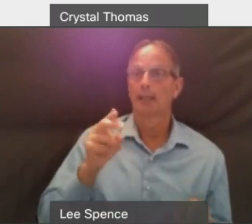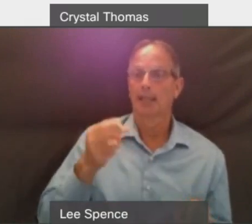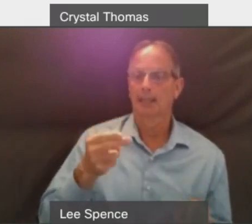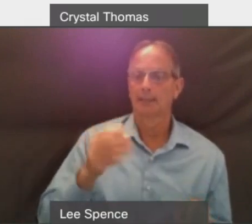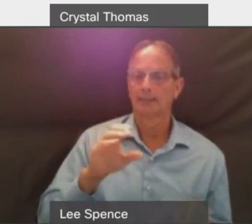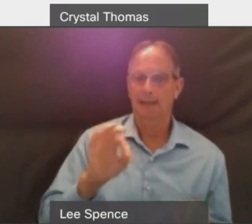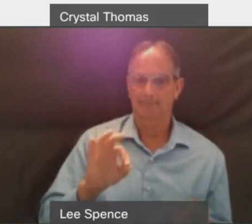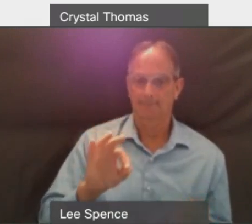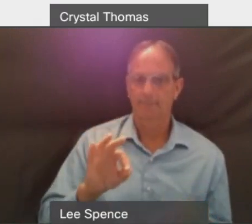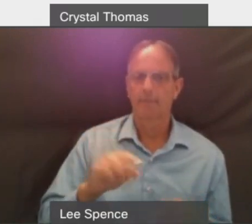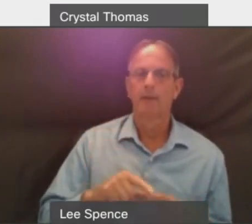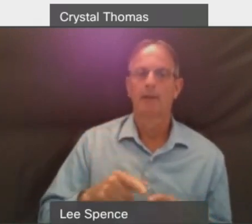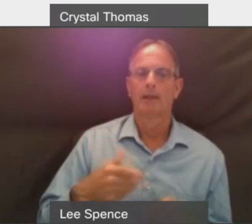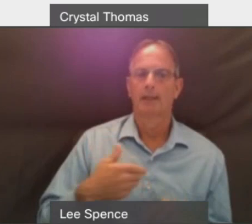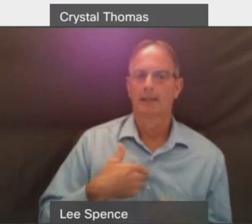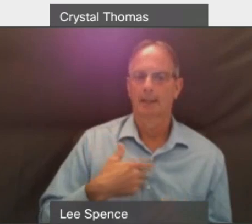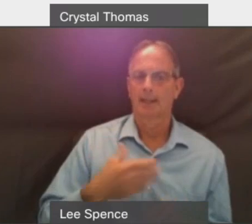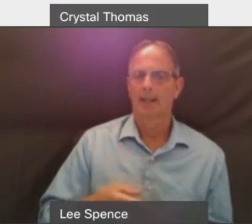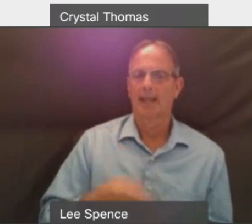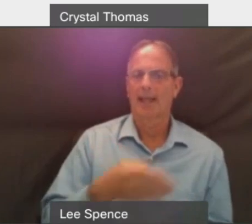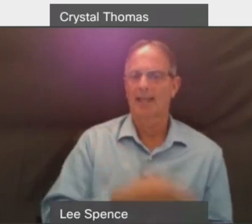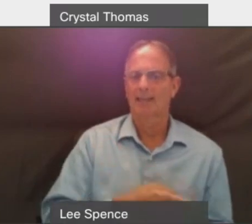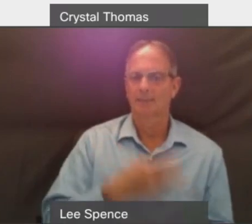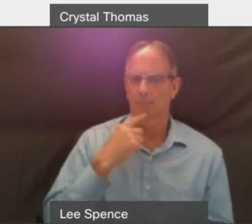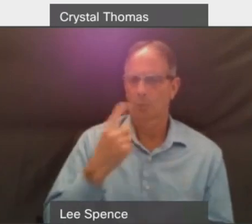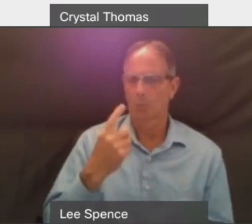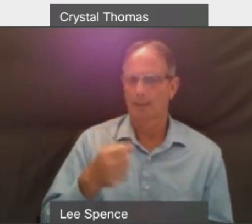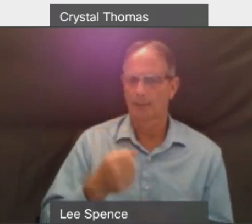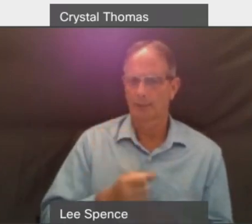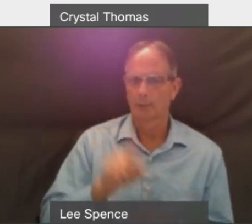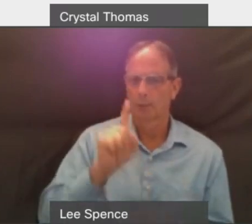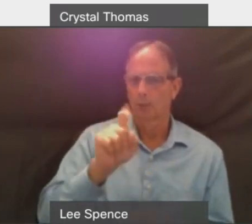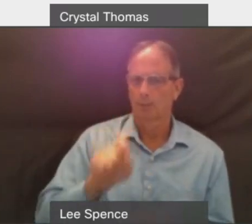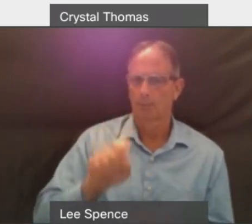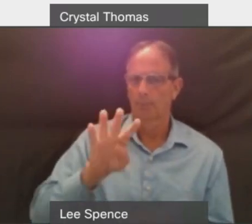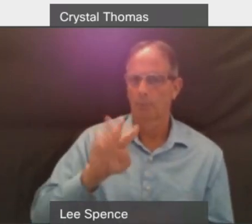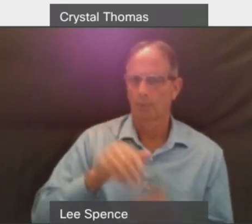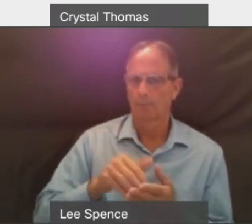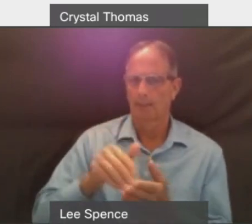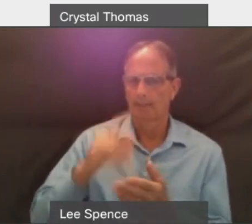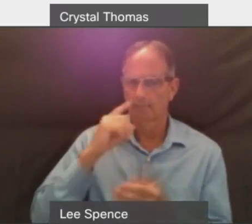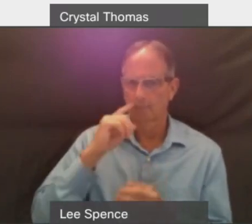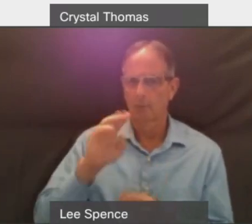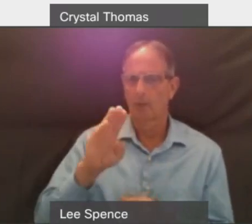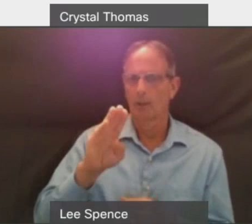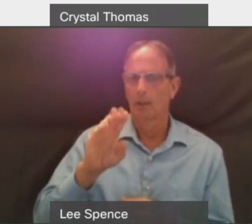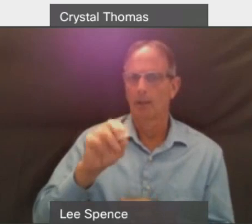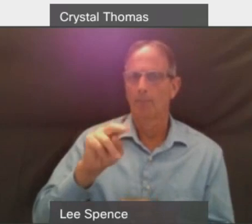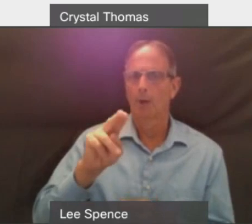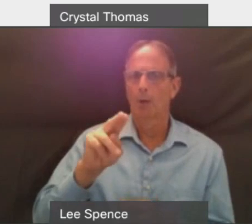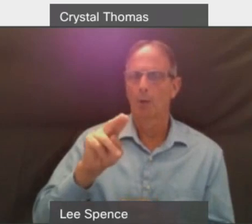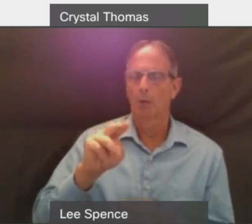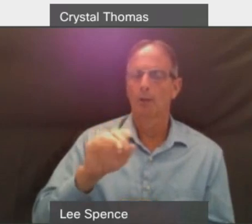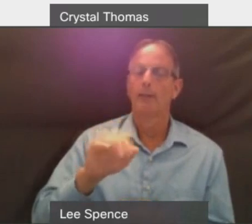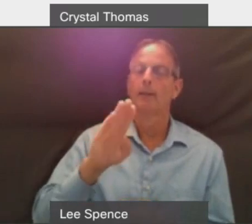DHCF had an enhancement for 1 year for 1.4 million for bonuses for DSPs, and we're